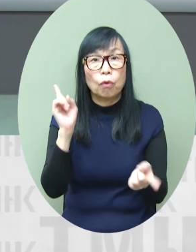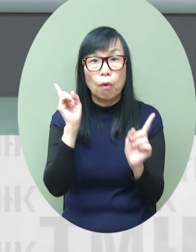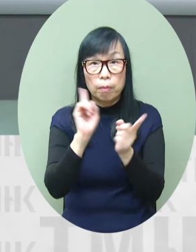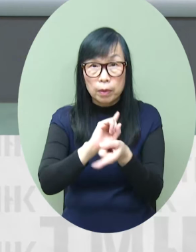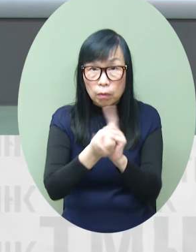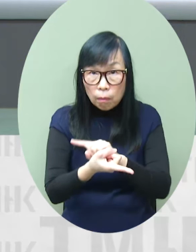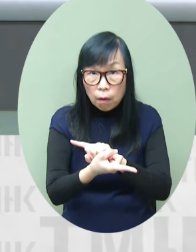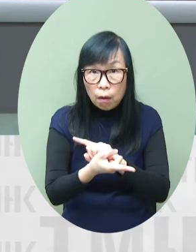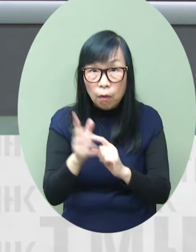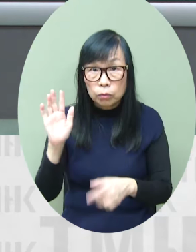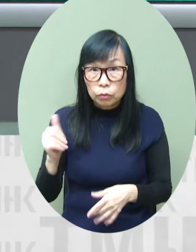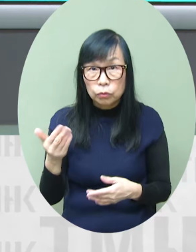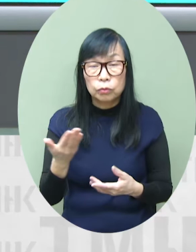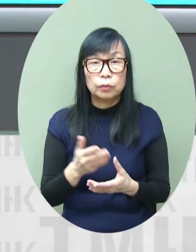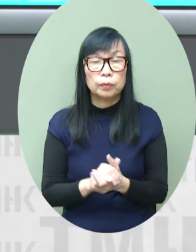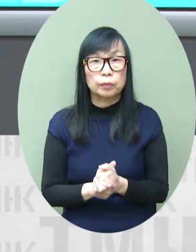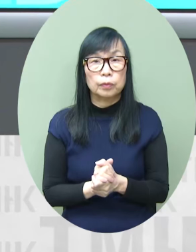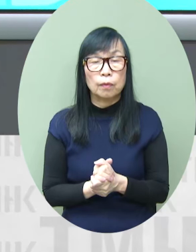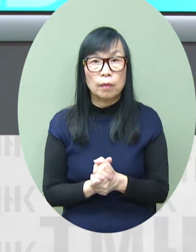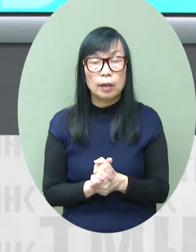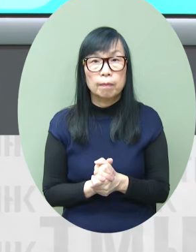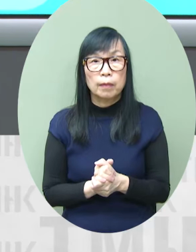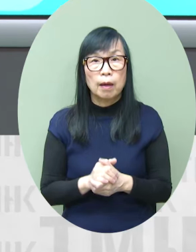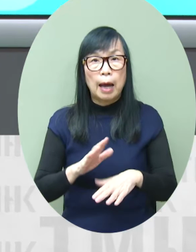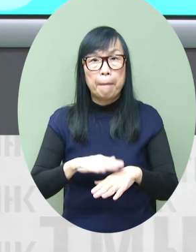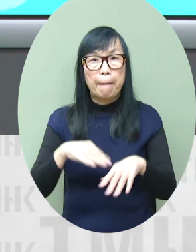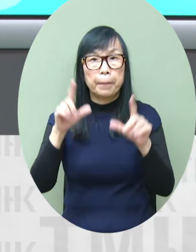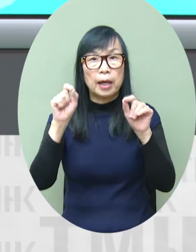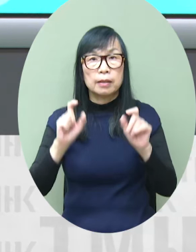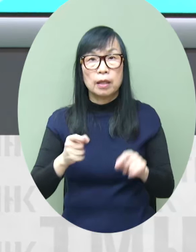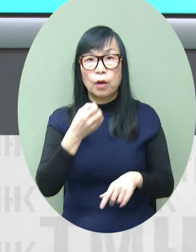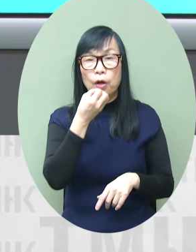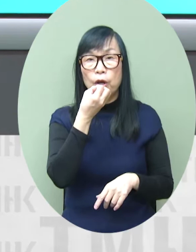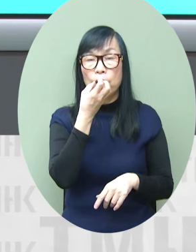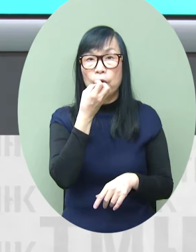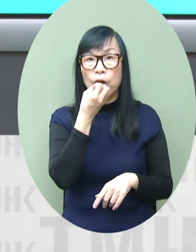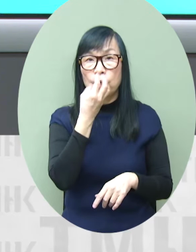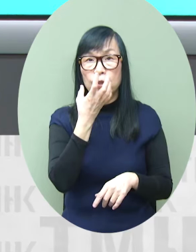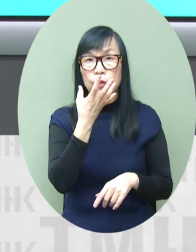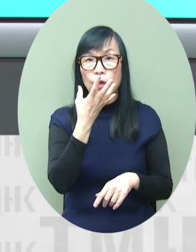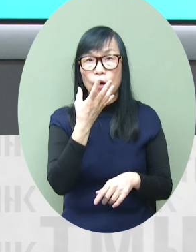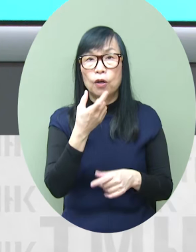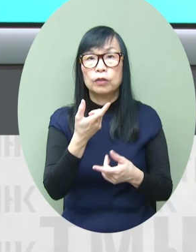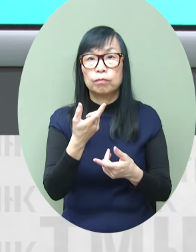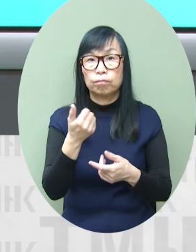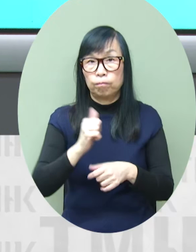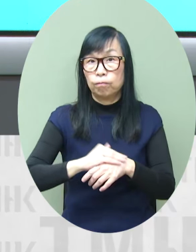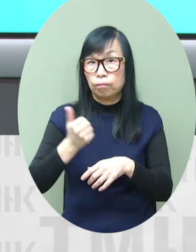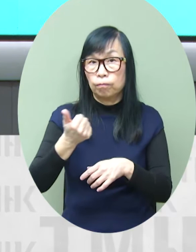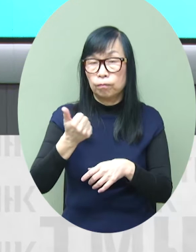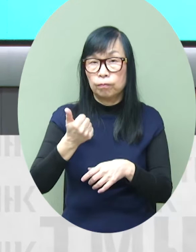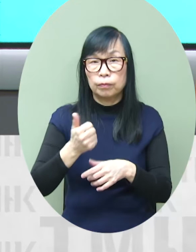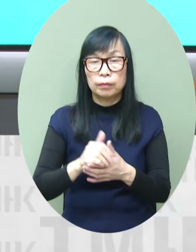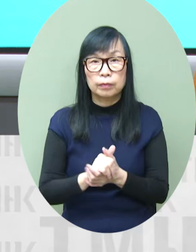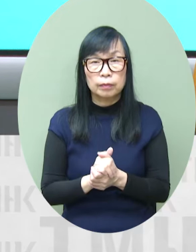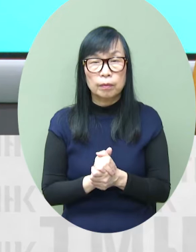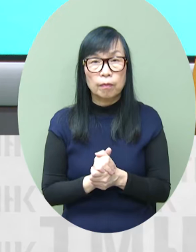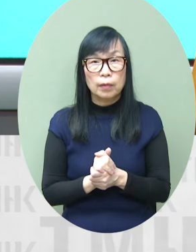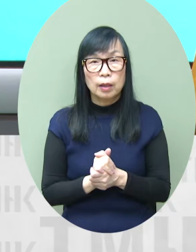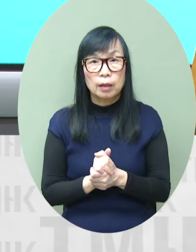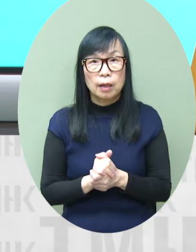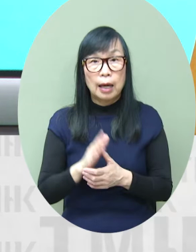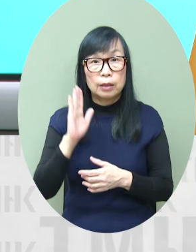has made the achievement that you explained just now, going forward, are you concerned that this situation could change